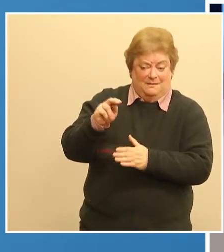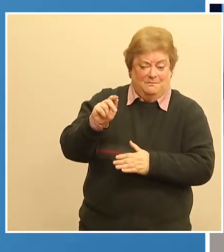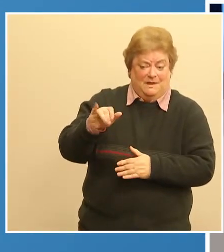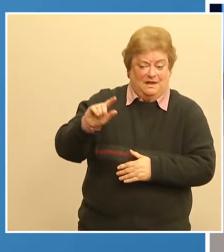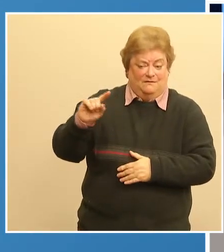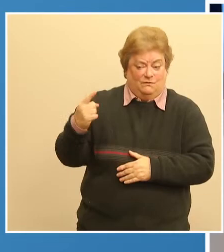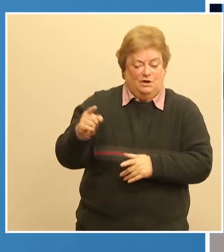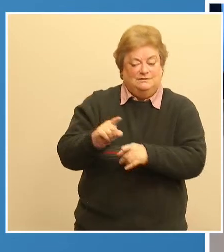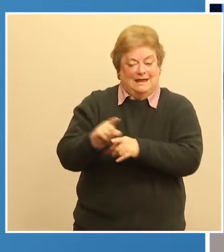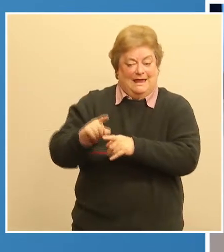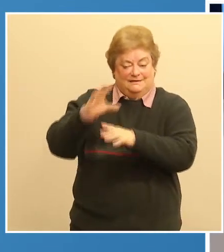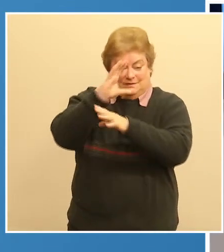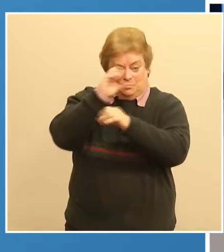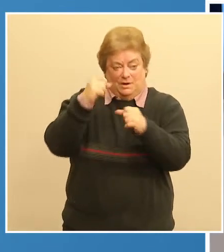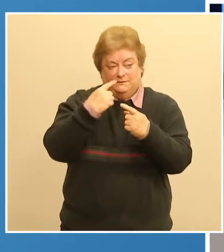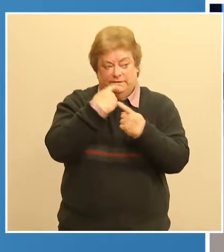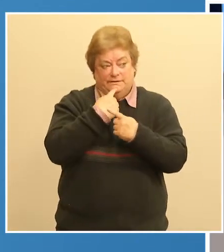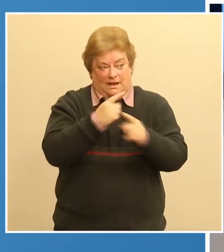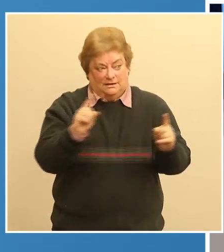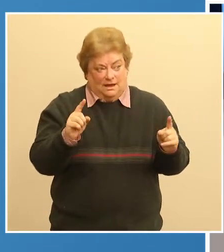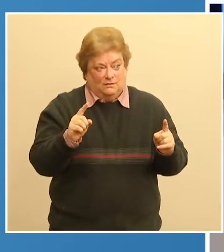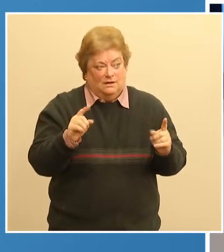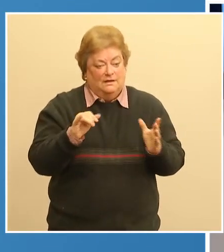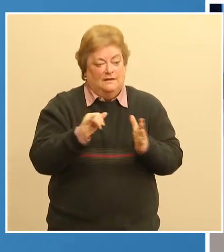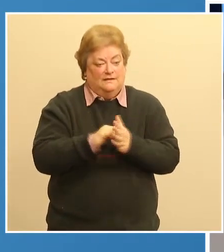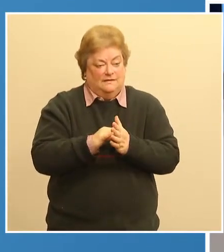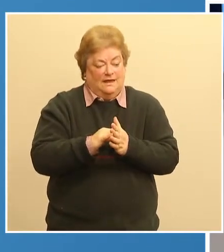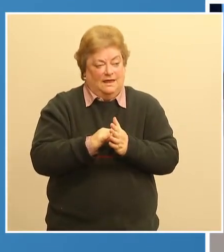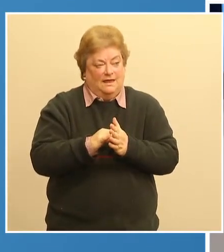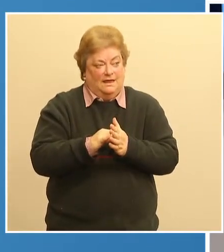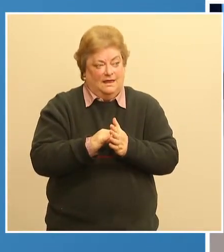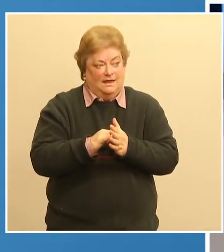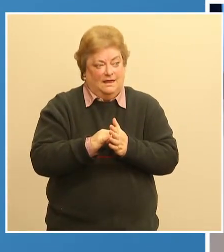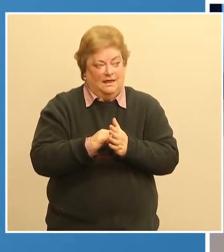as the president directed last week, that the county will have